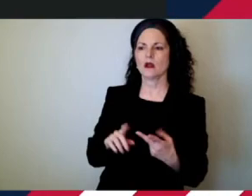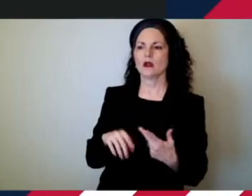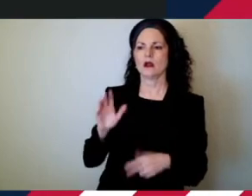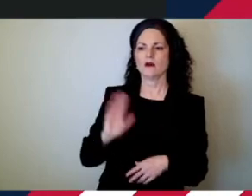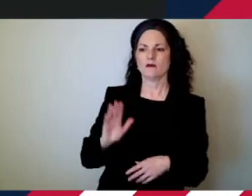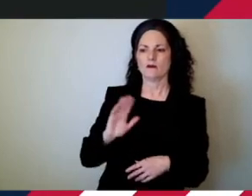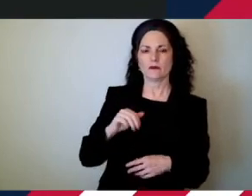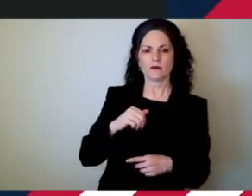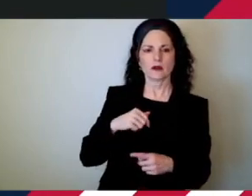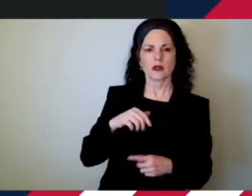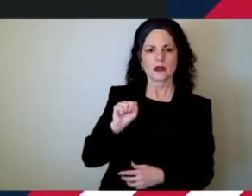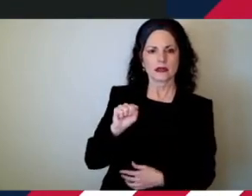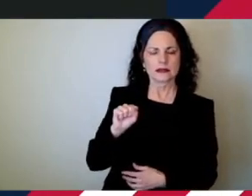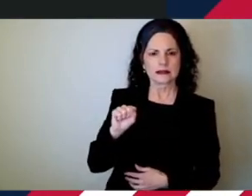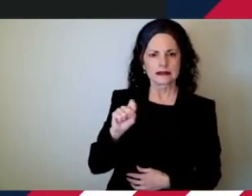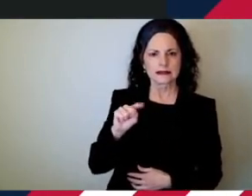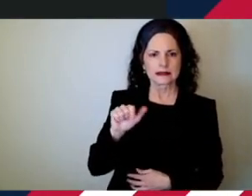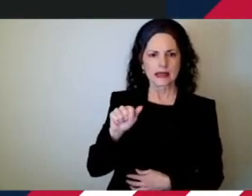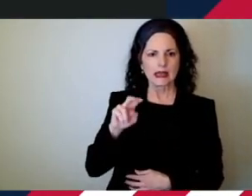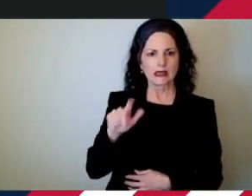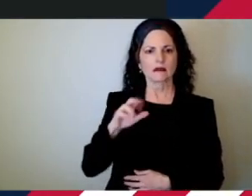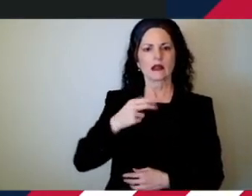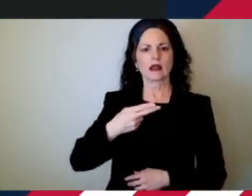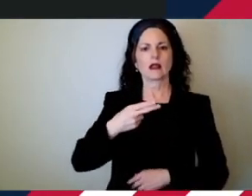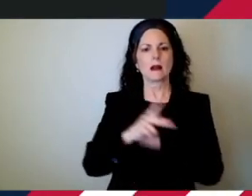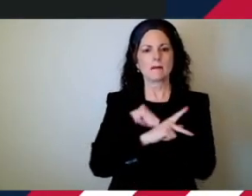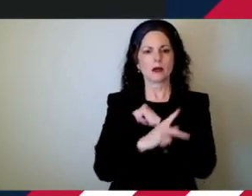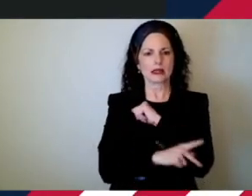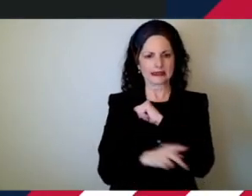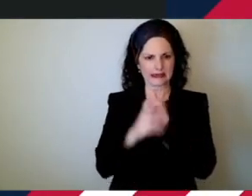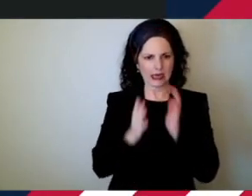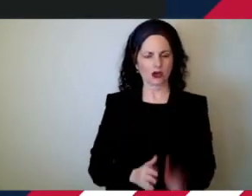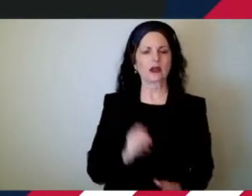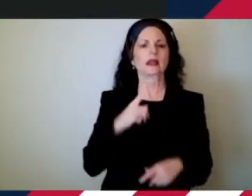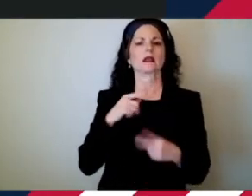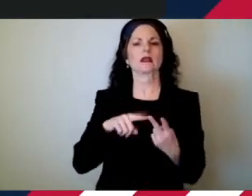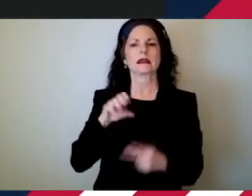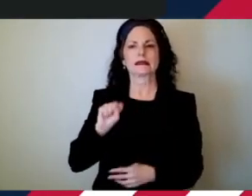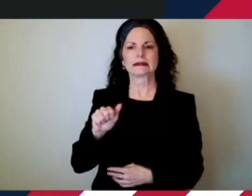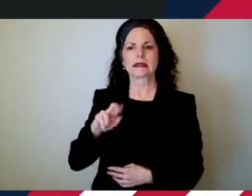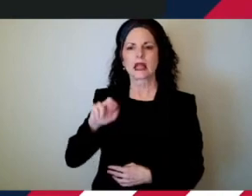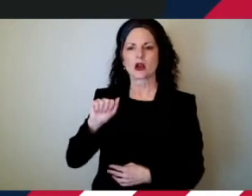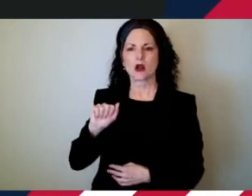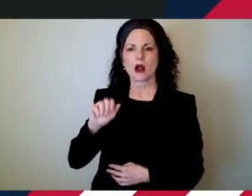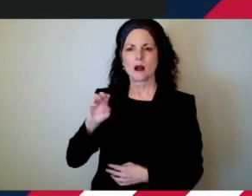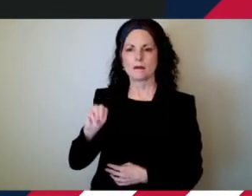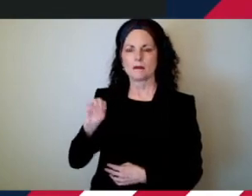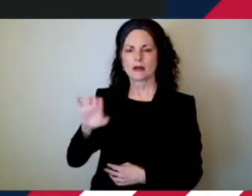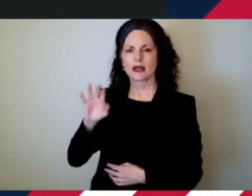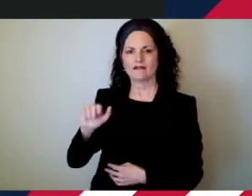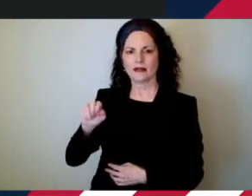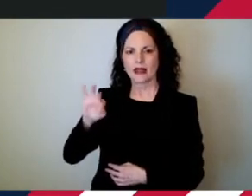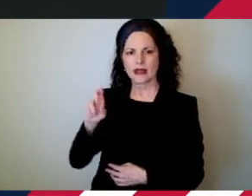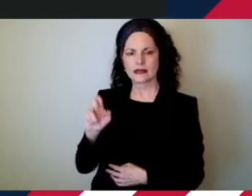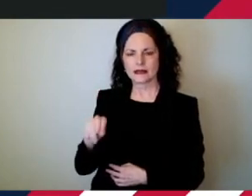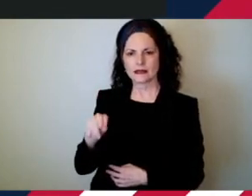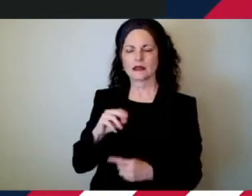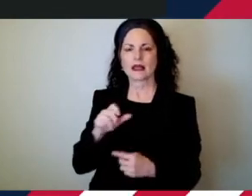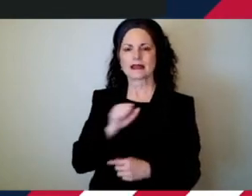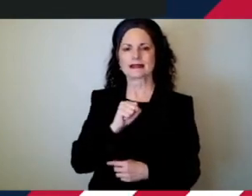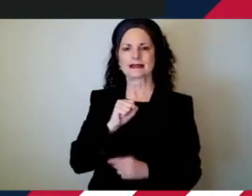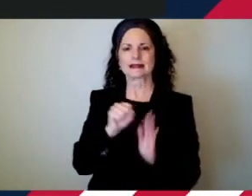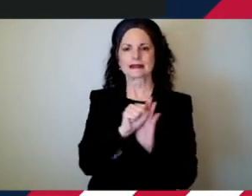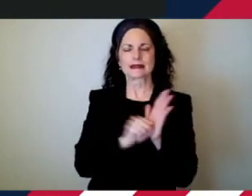Helen McFadden, Sarah Merkel, State Senator Ivana Cancela. Our Sergeant